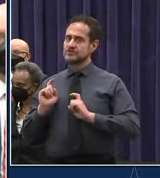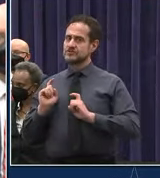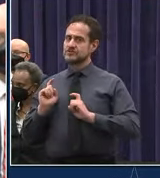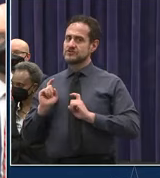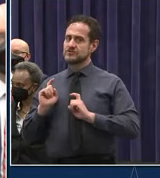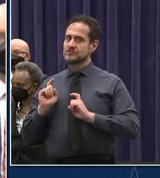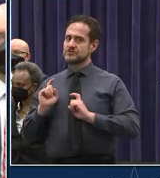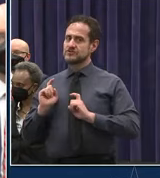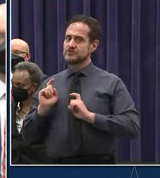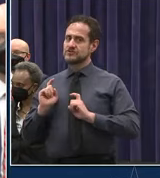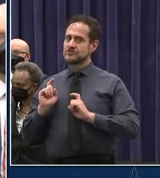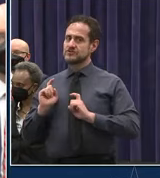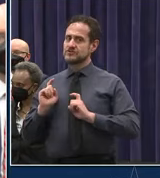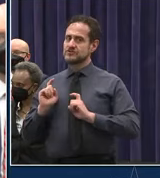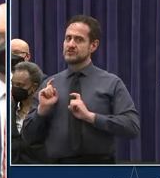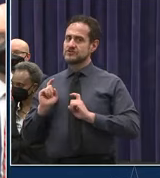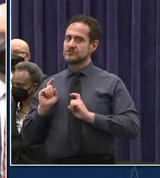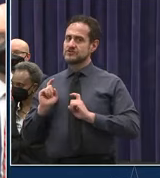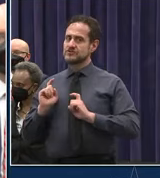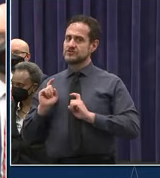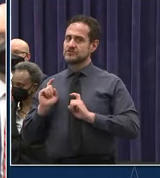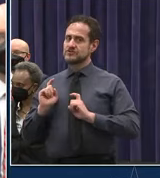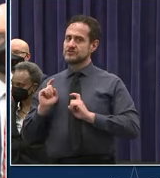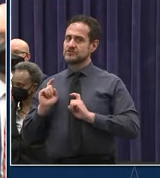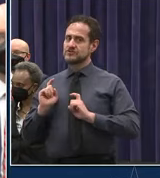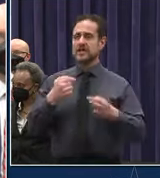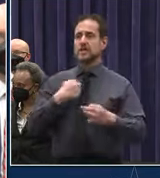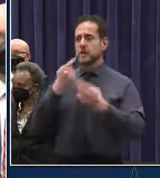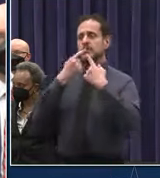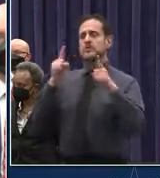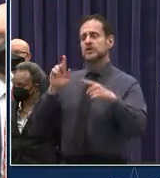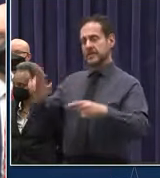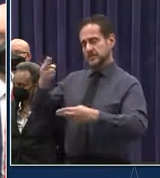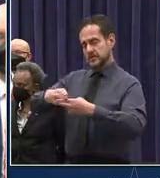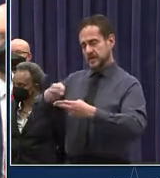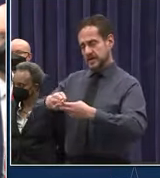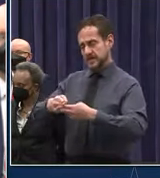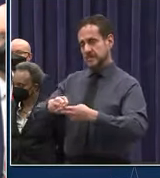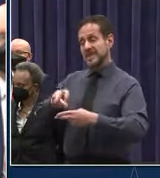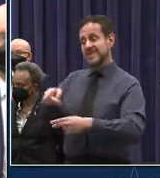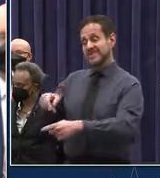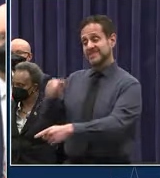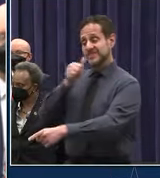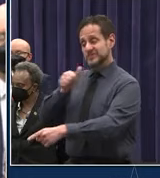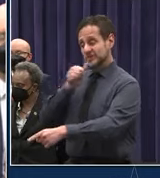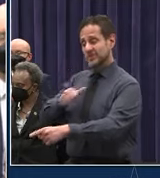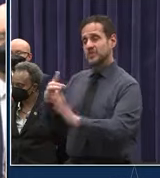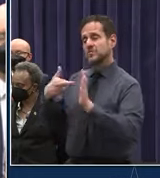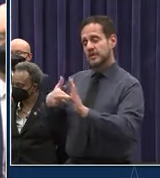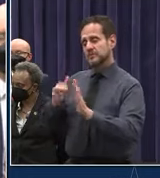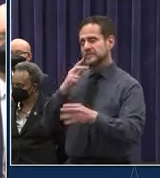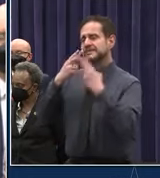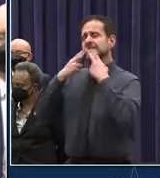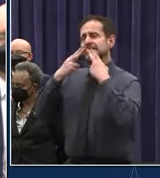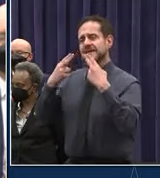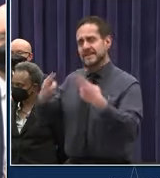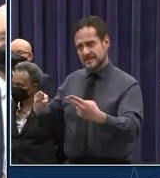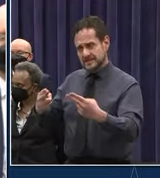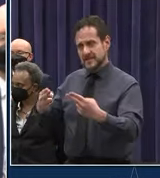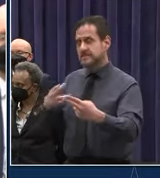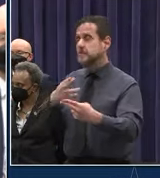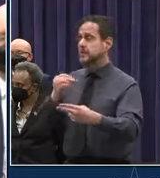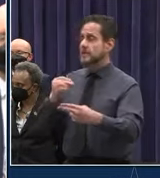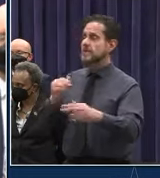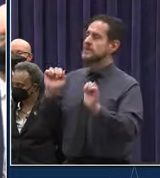speak her name because she represented the innocence and potential of